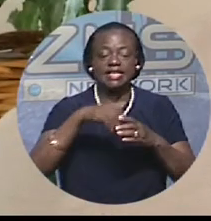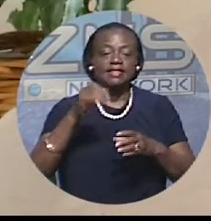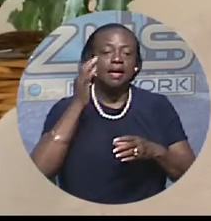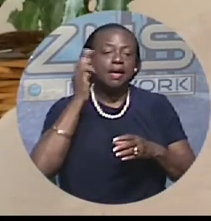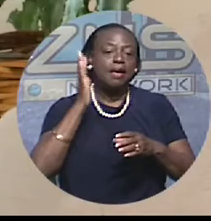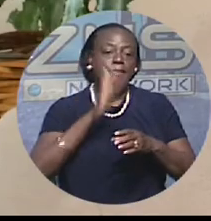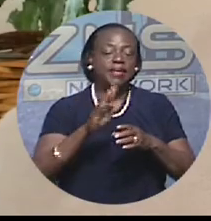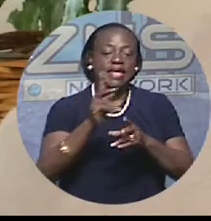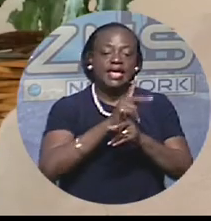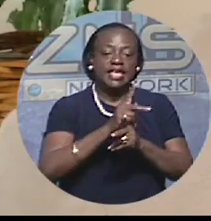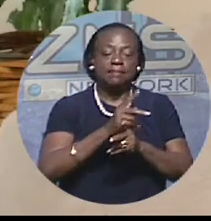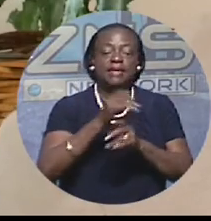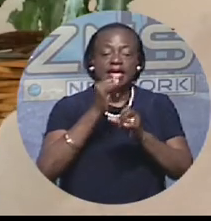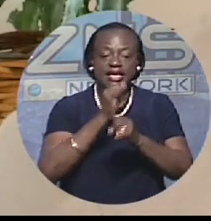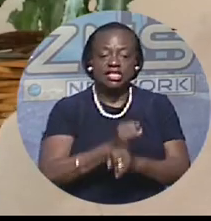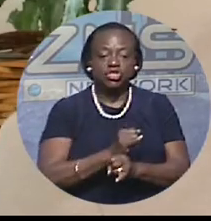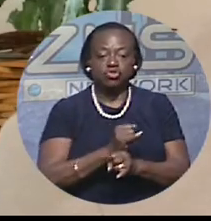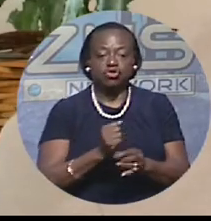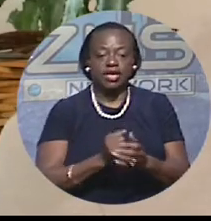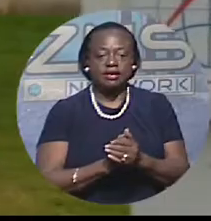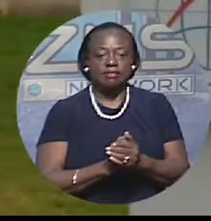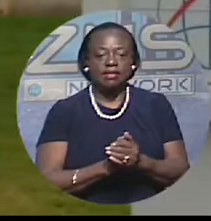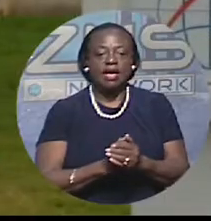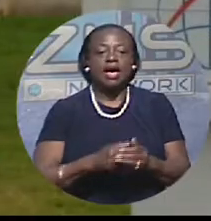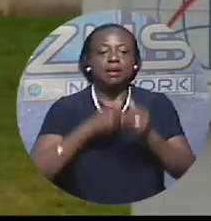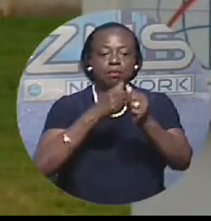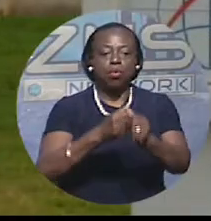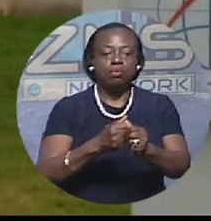towards legislation in the very near future.